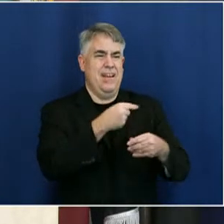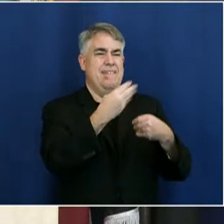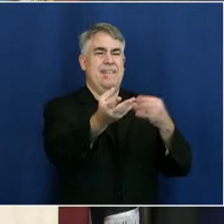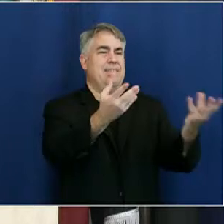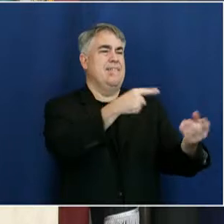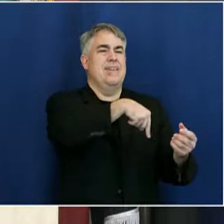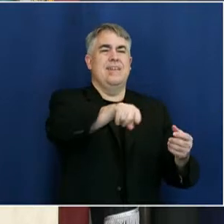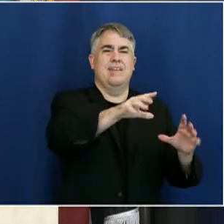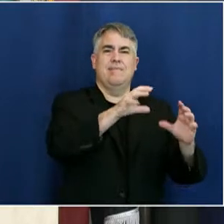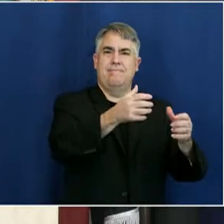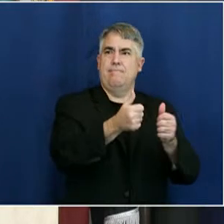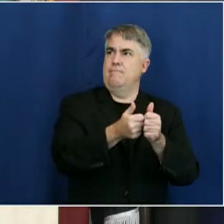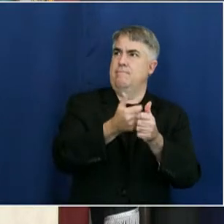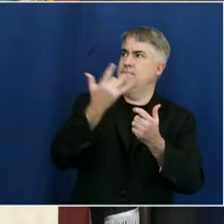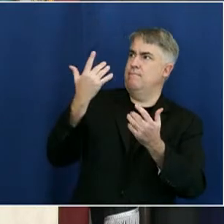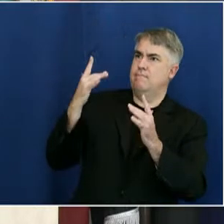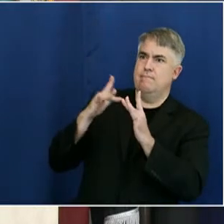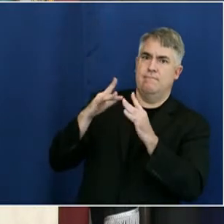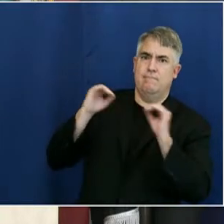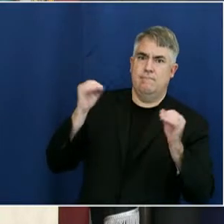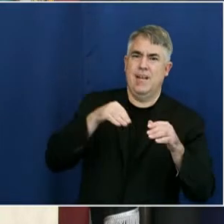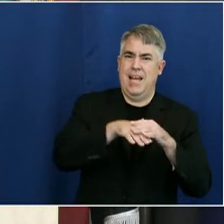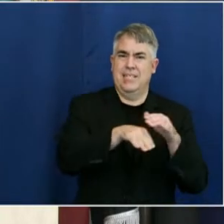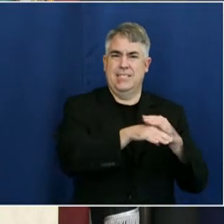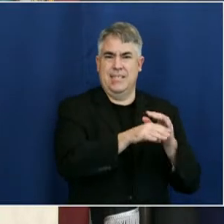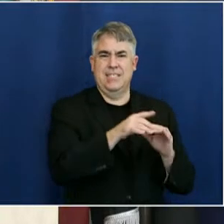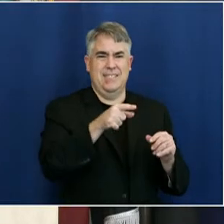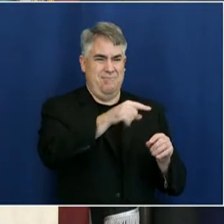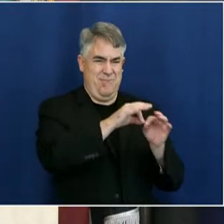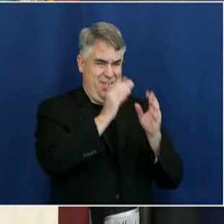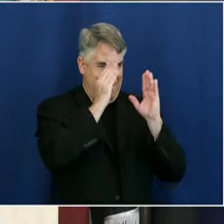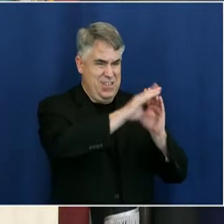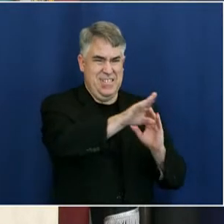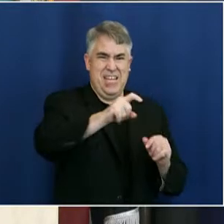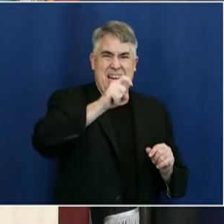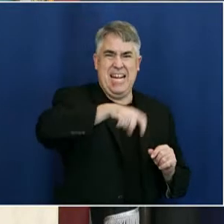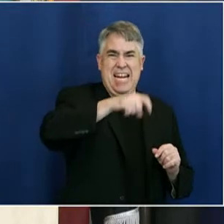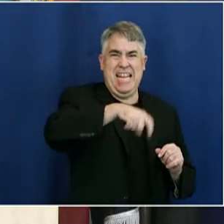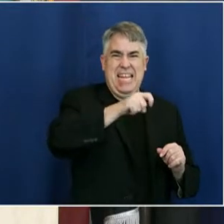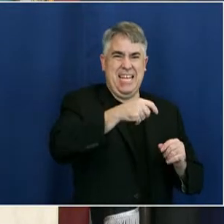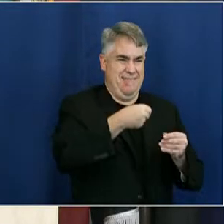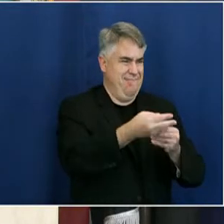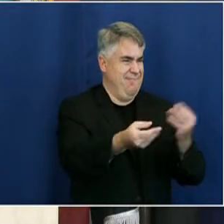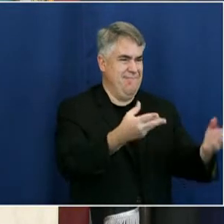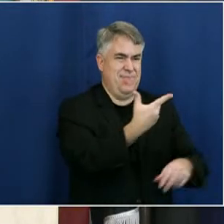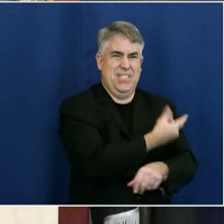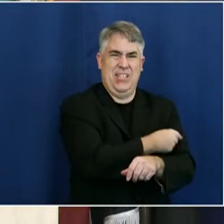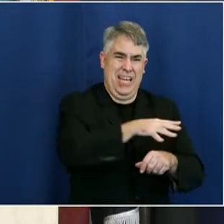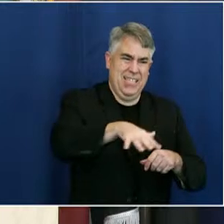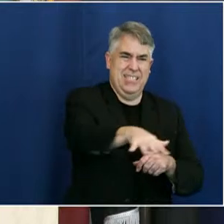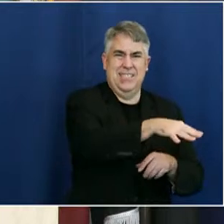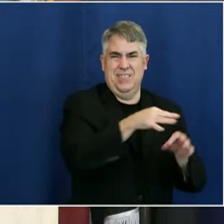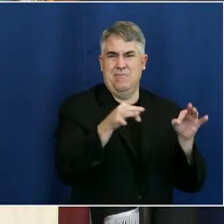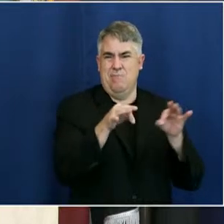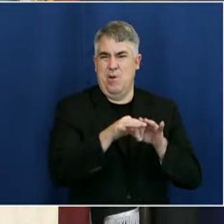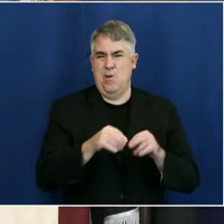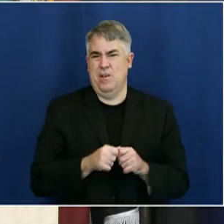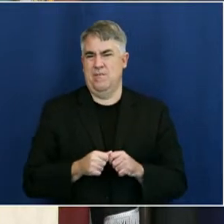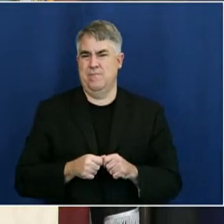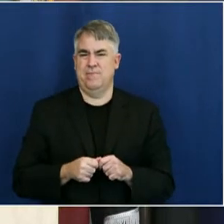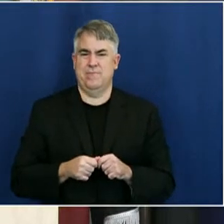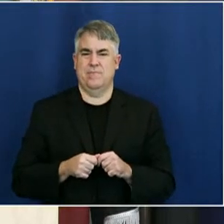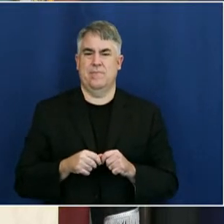communities have access. In that spirit, Supervisor Vargas will walk through a program that we have launched,